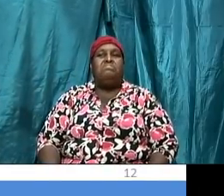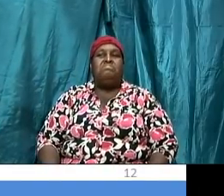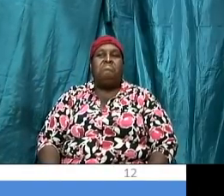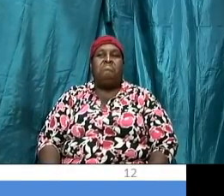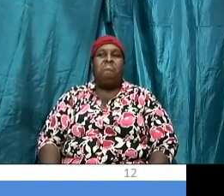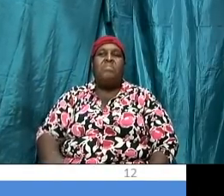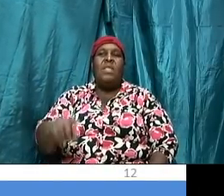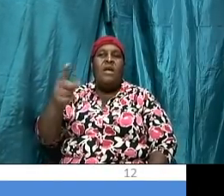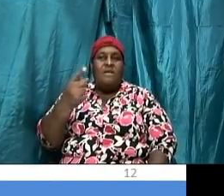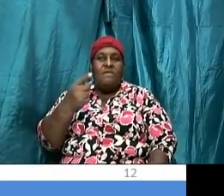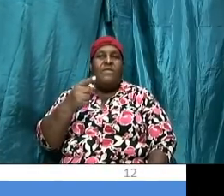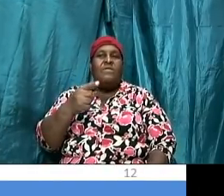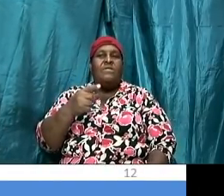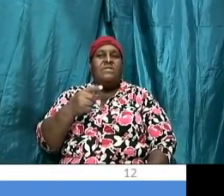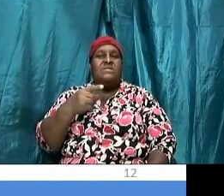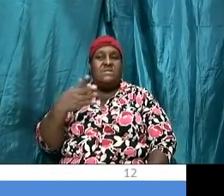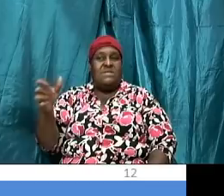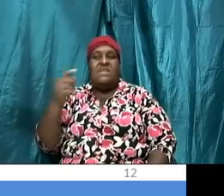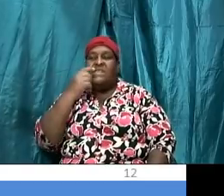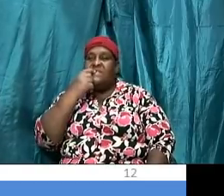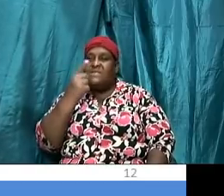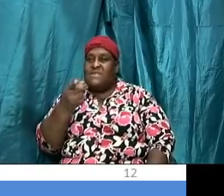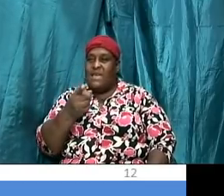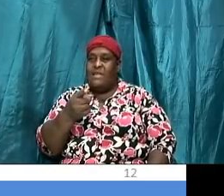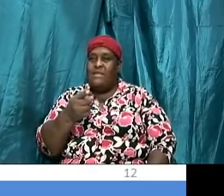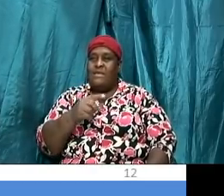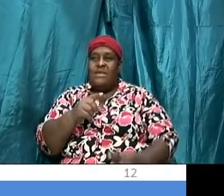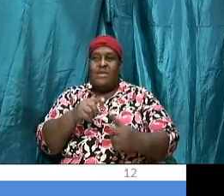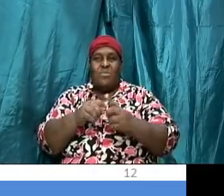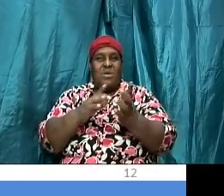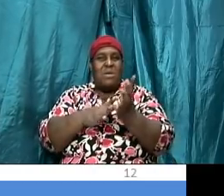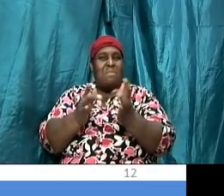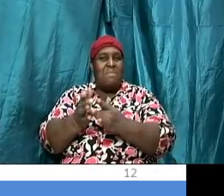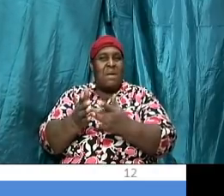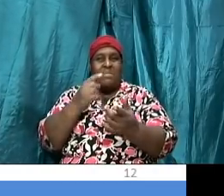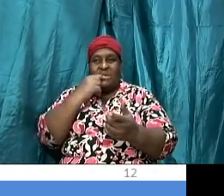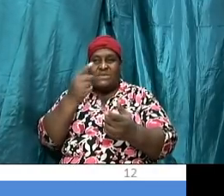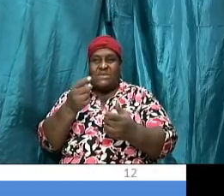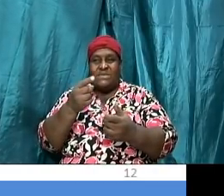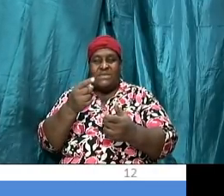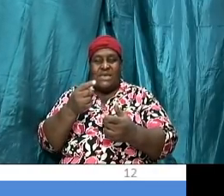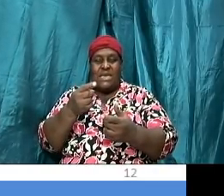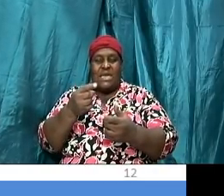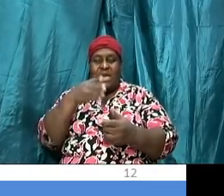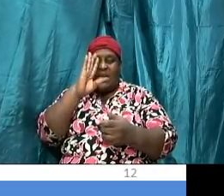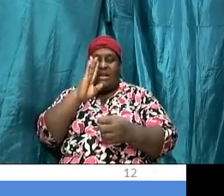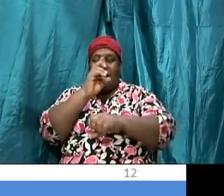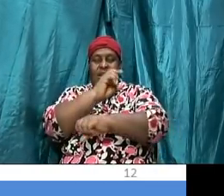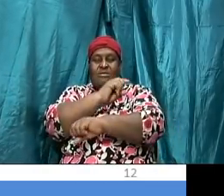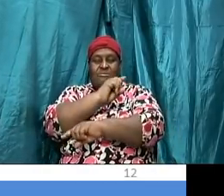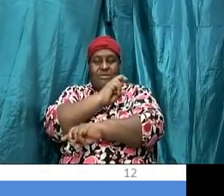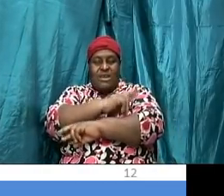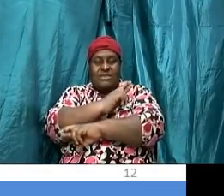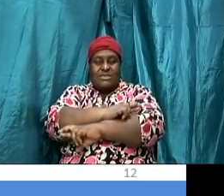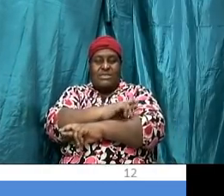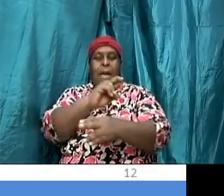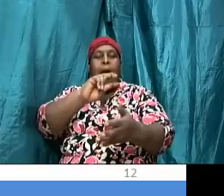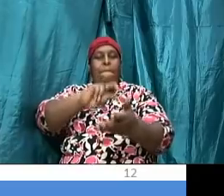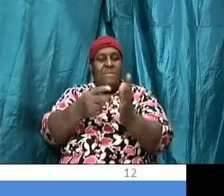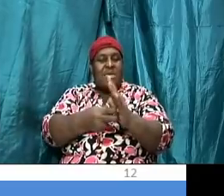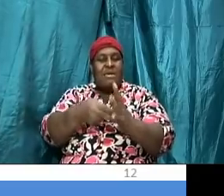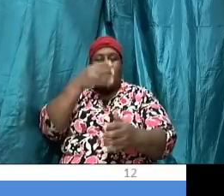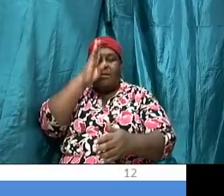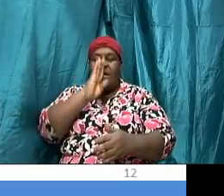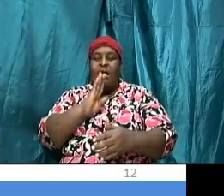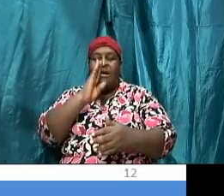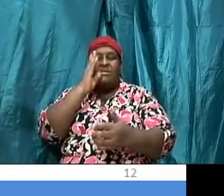the first point we said that when the Bible said that God rested, it simply means that God stopped. The second thing